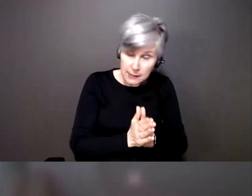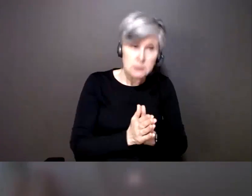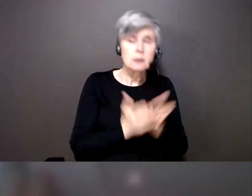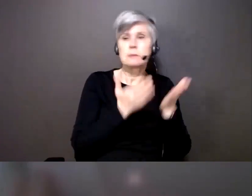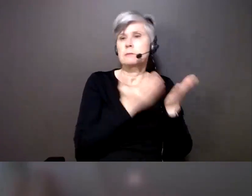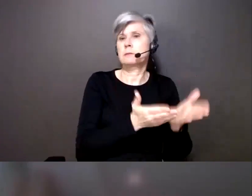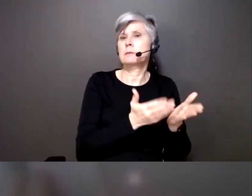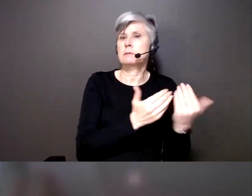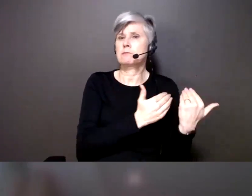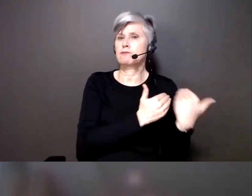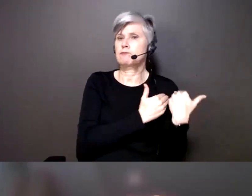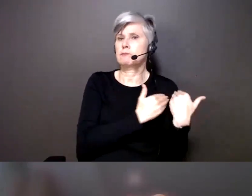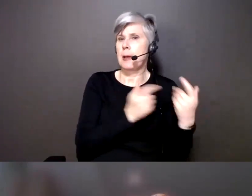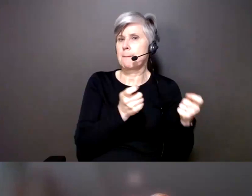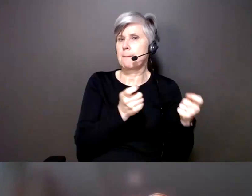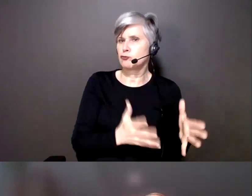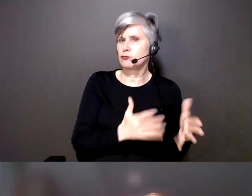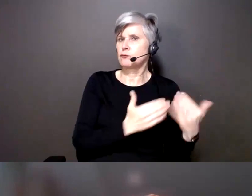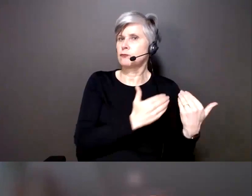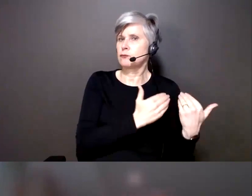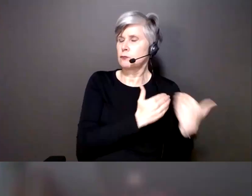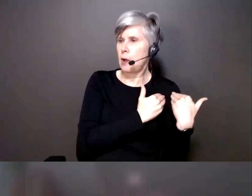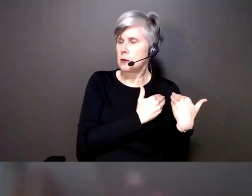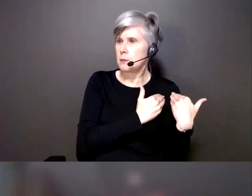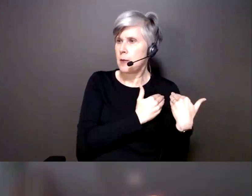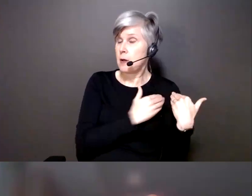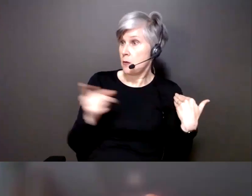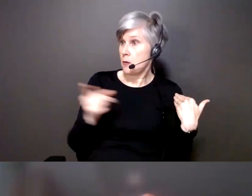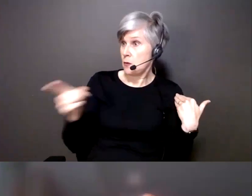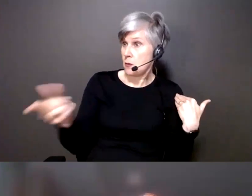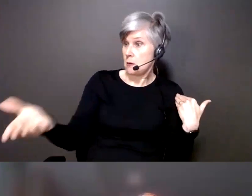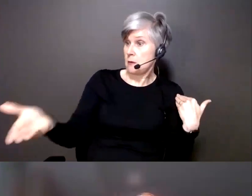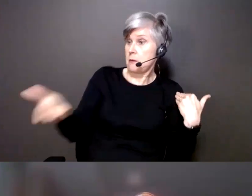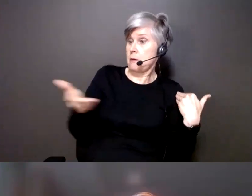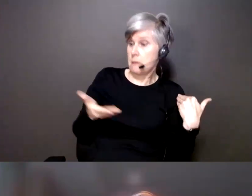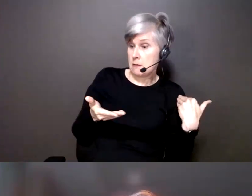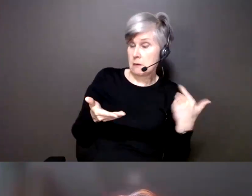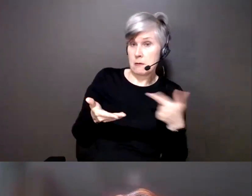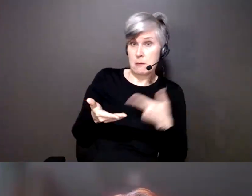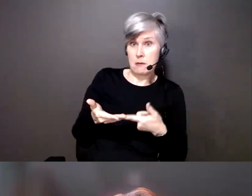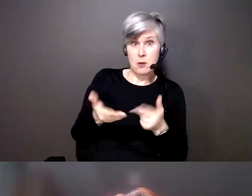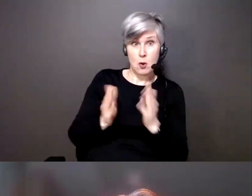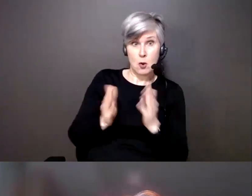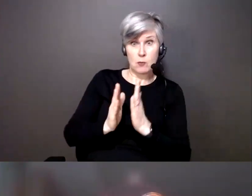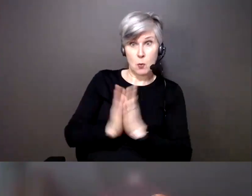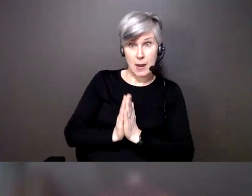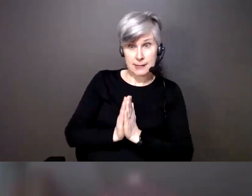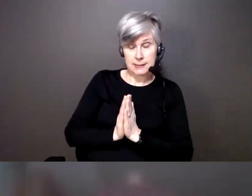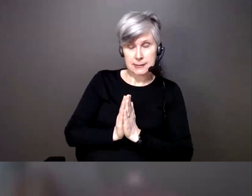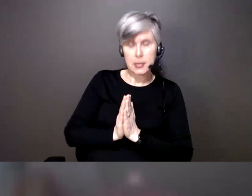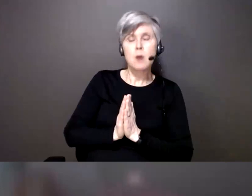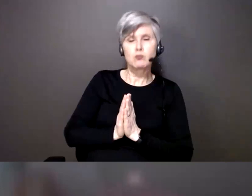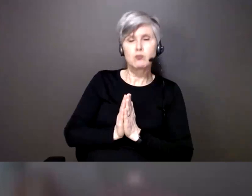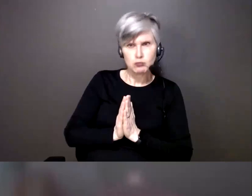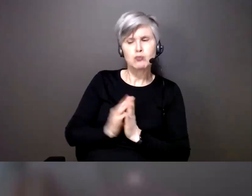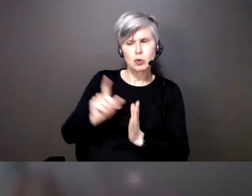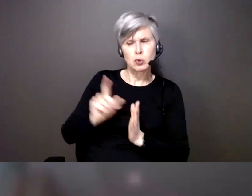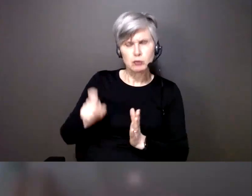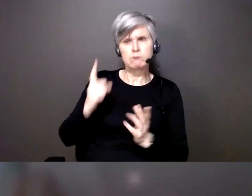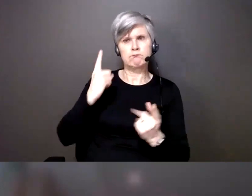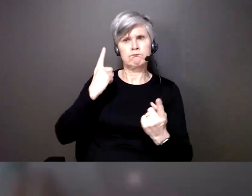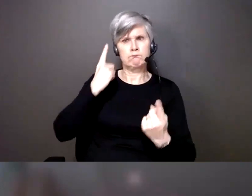to examine every request, and to action it as quickly as possible when